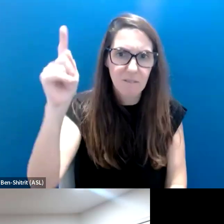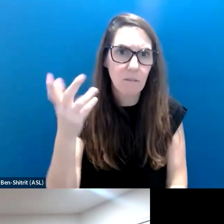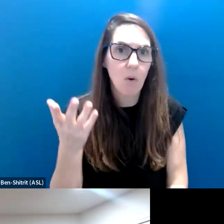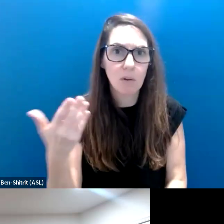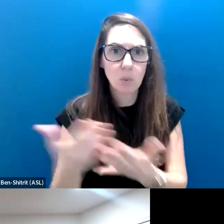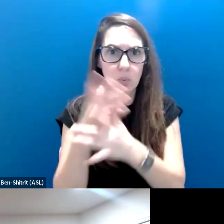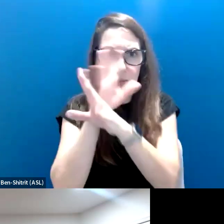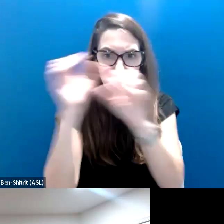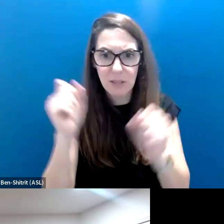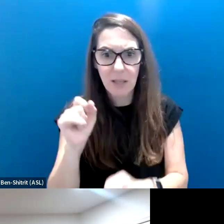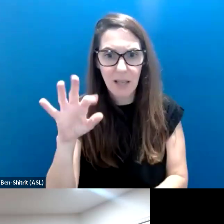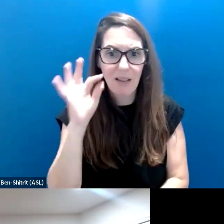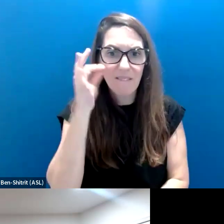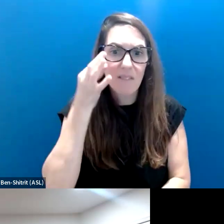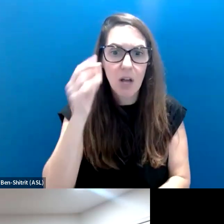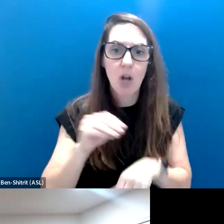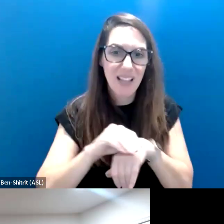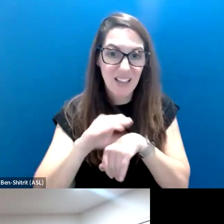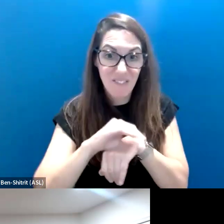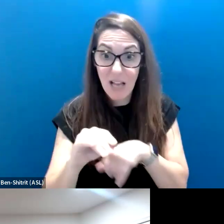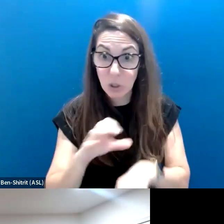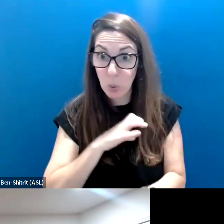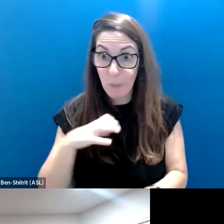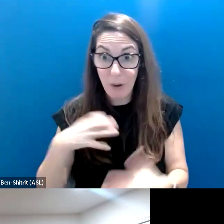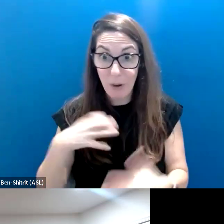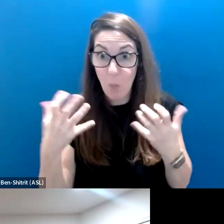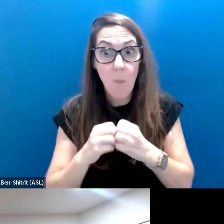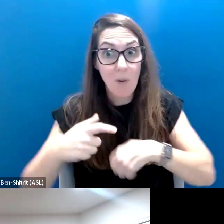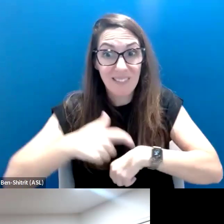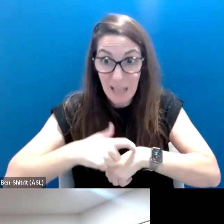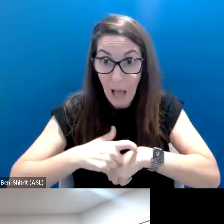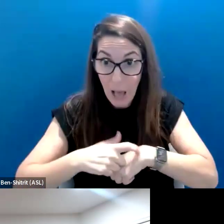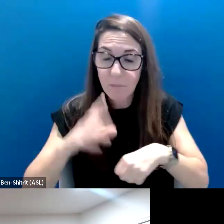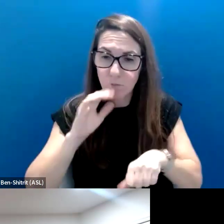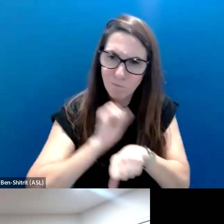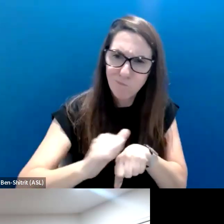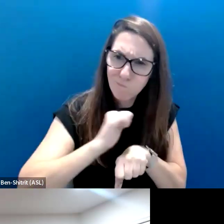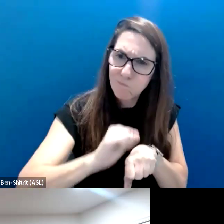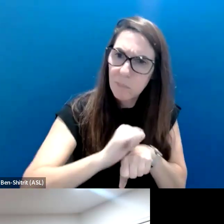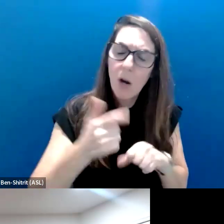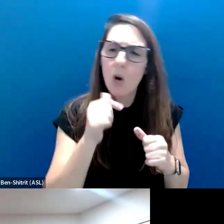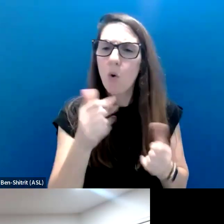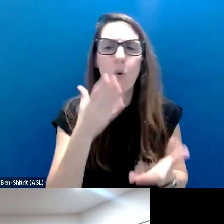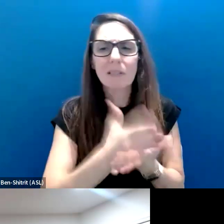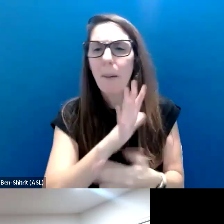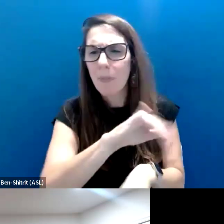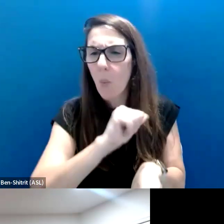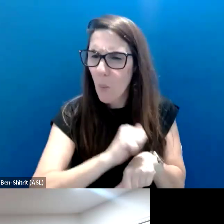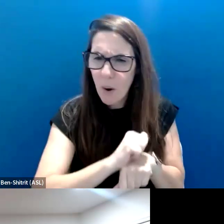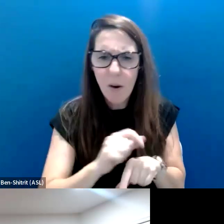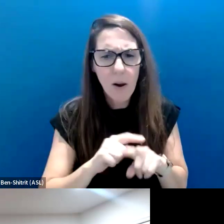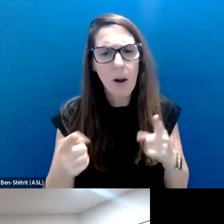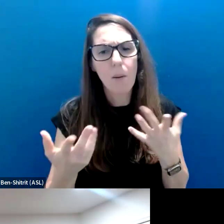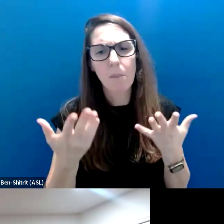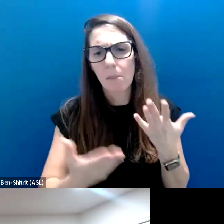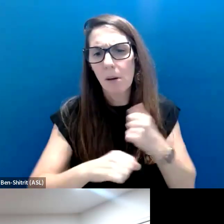If the Federal Advisory Committee wanted more time to do their work, not to stop their work, but to stand up the